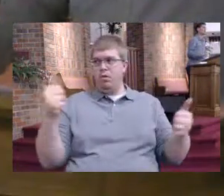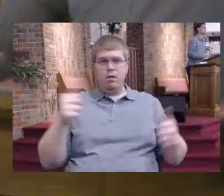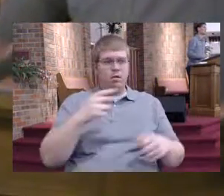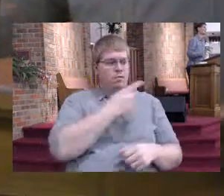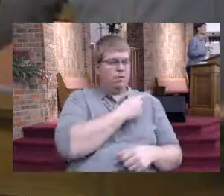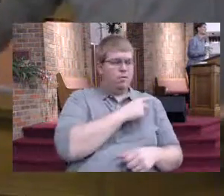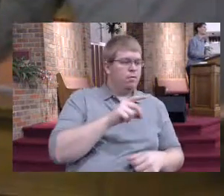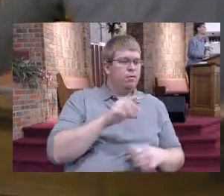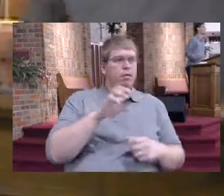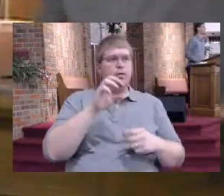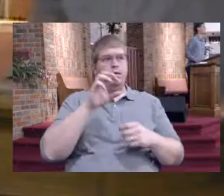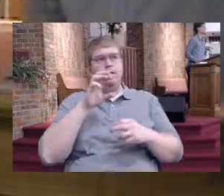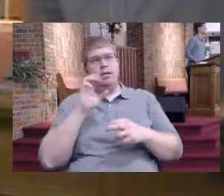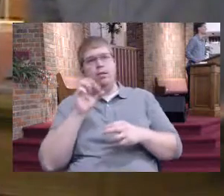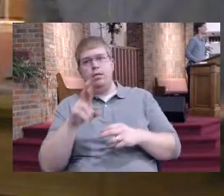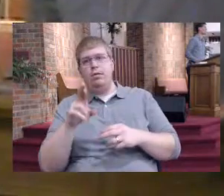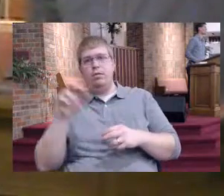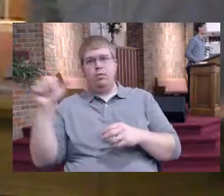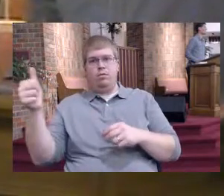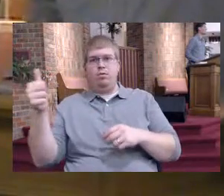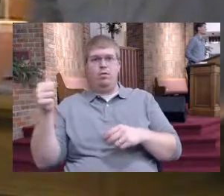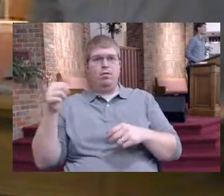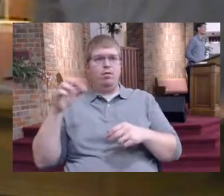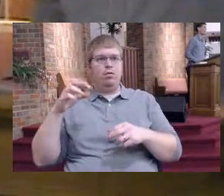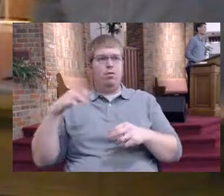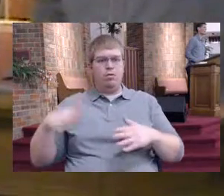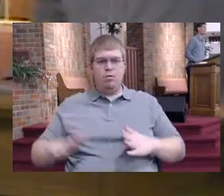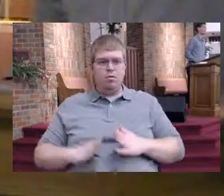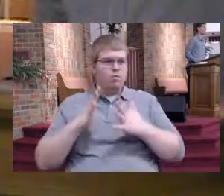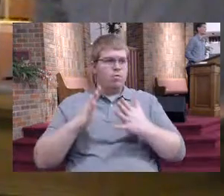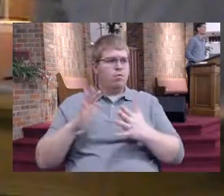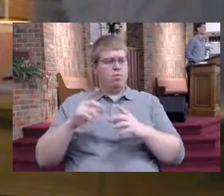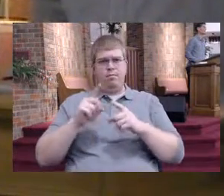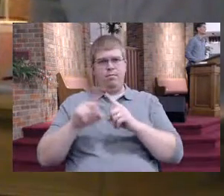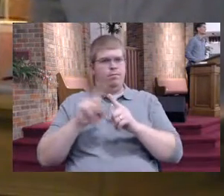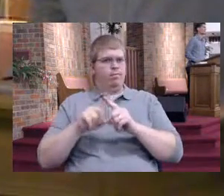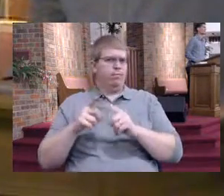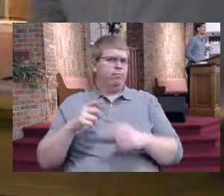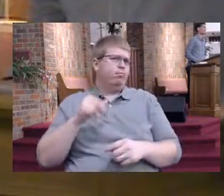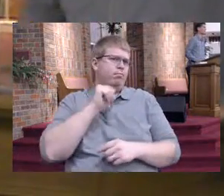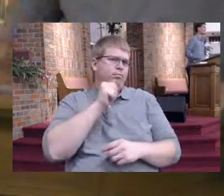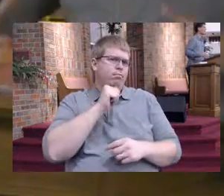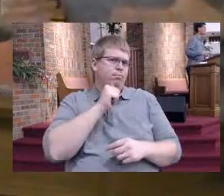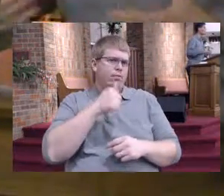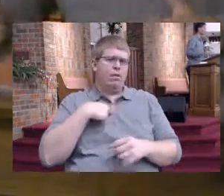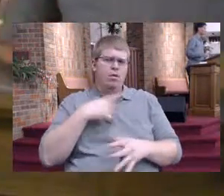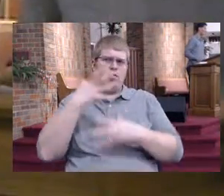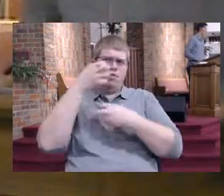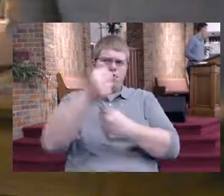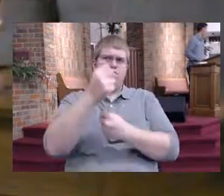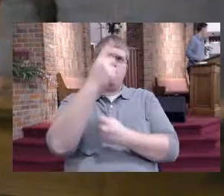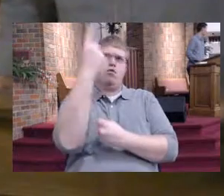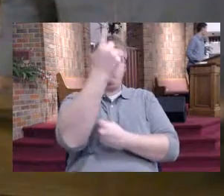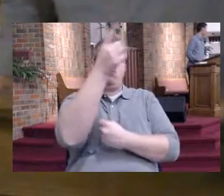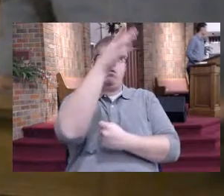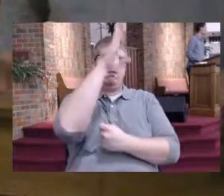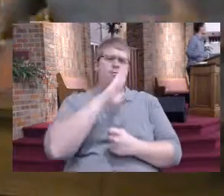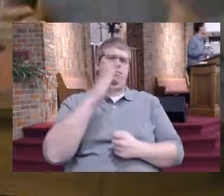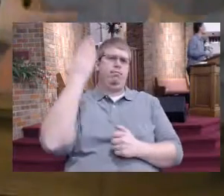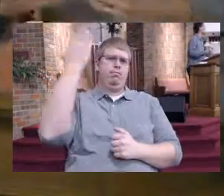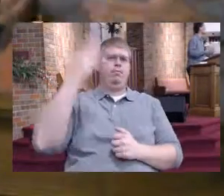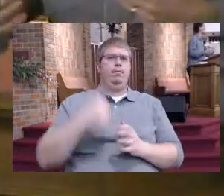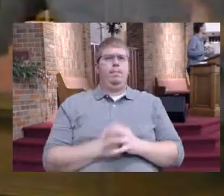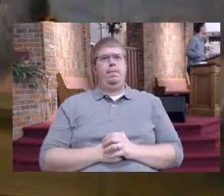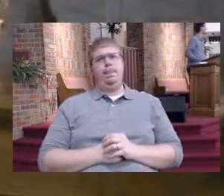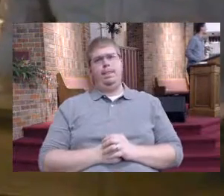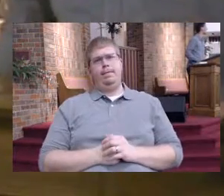get healing or whatever help you need. We trust in God and God alone. And so that's been a challenge that that we have